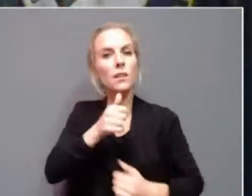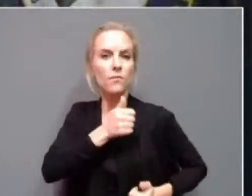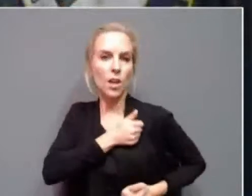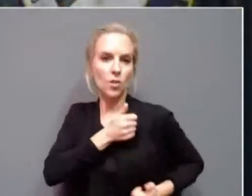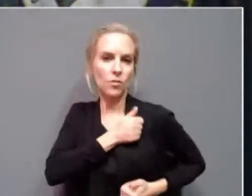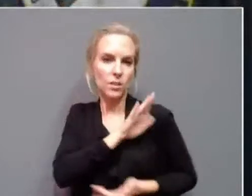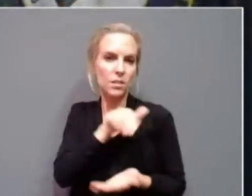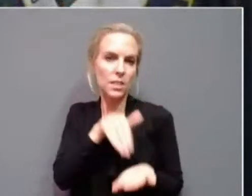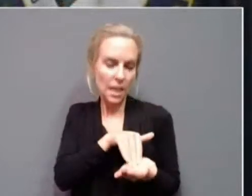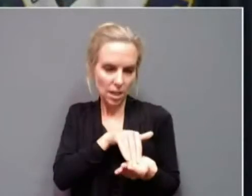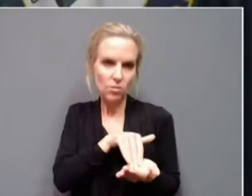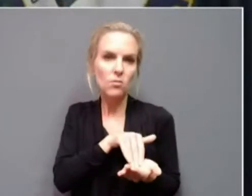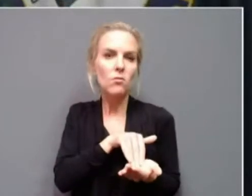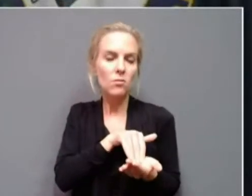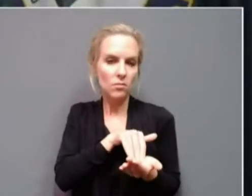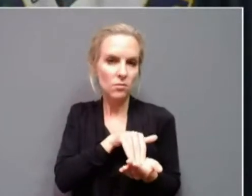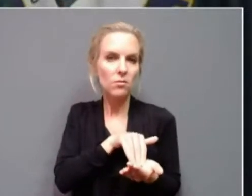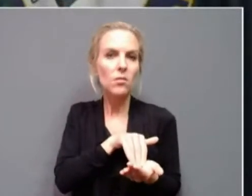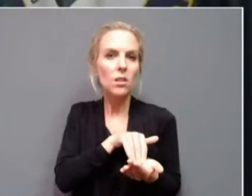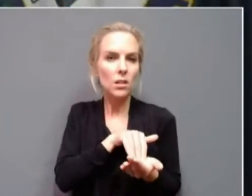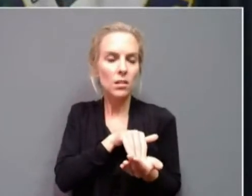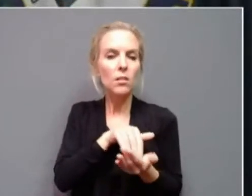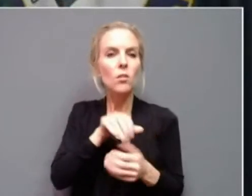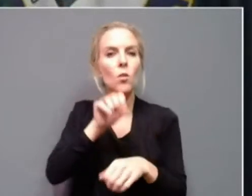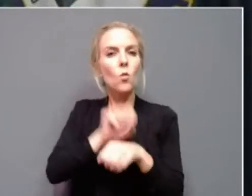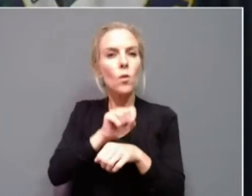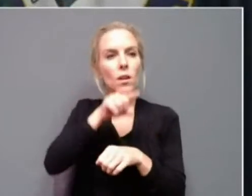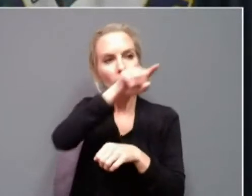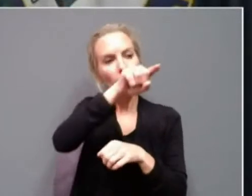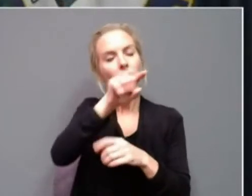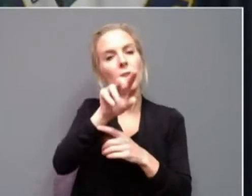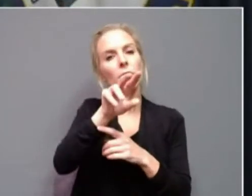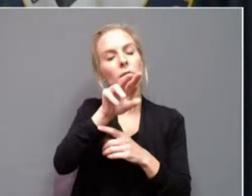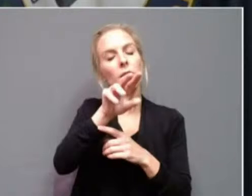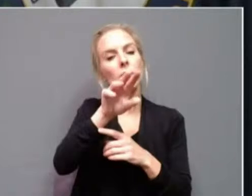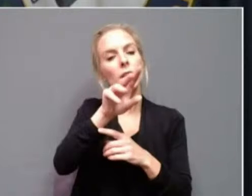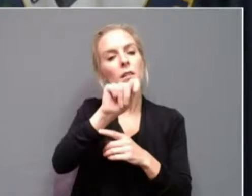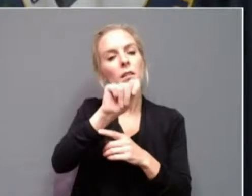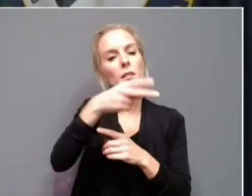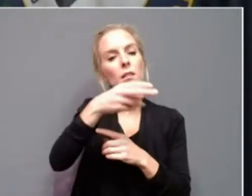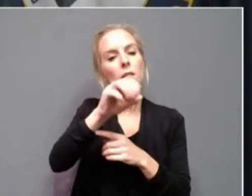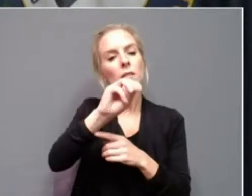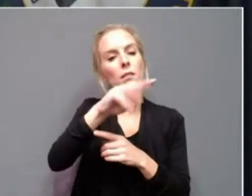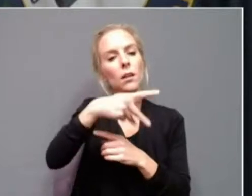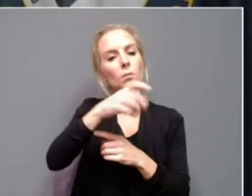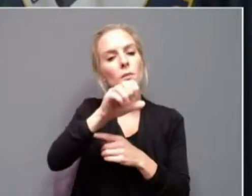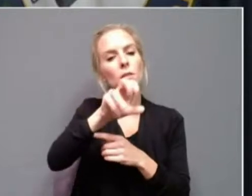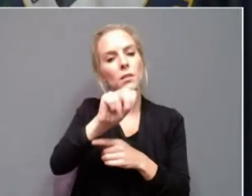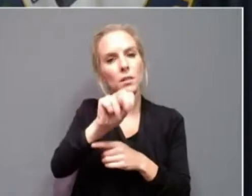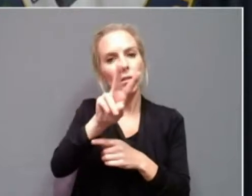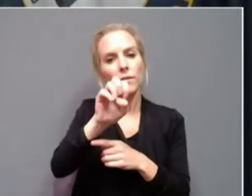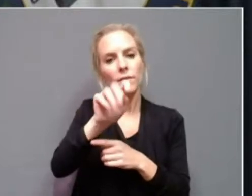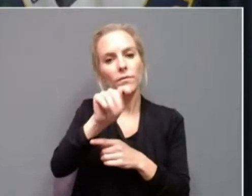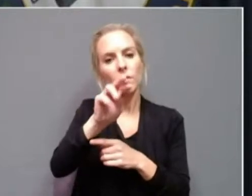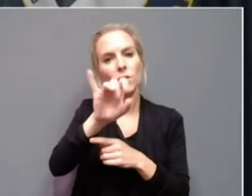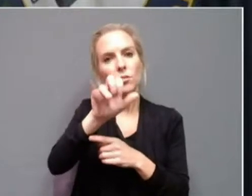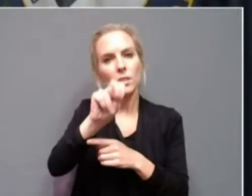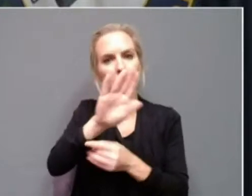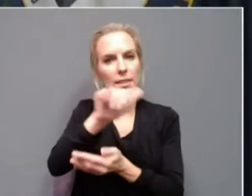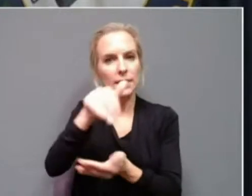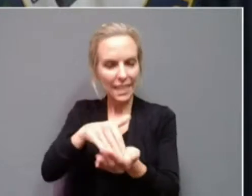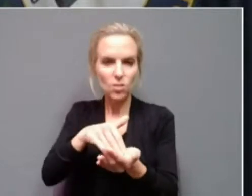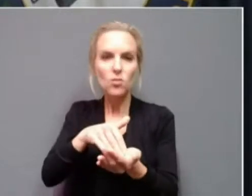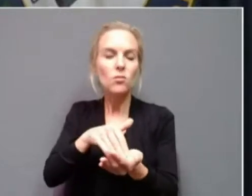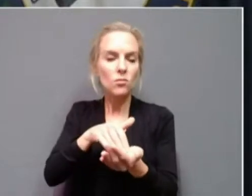working specifically at Thompson Hood Veterans Center. I've had hard days standing up here,